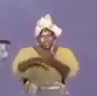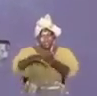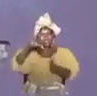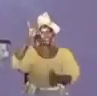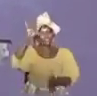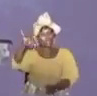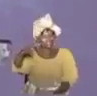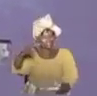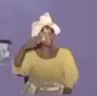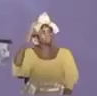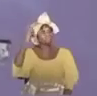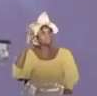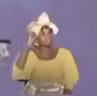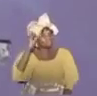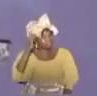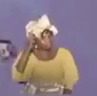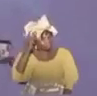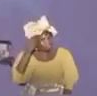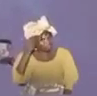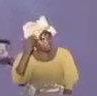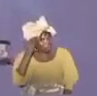6.